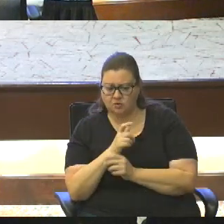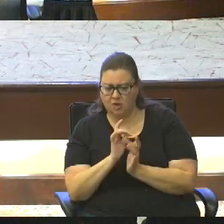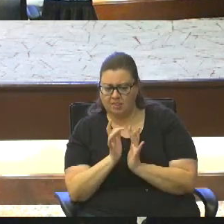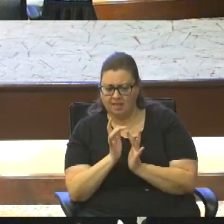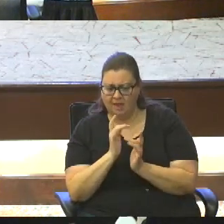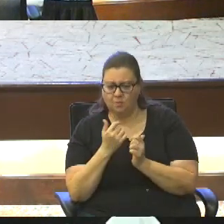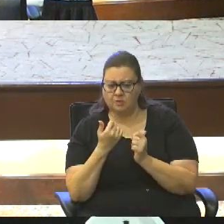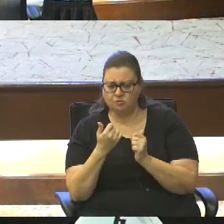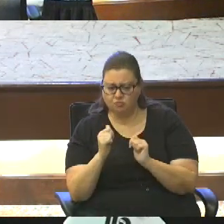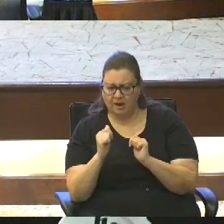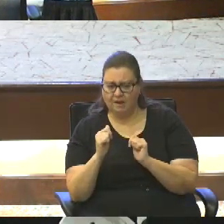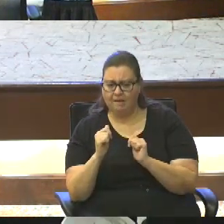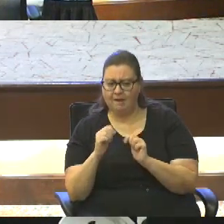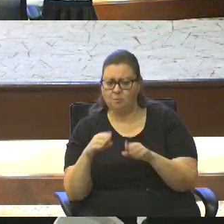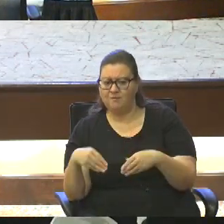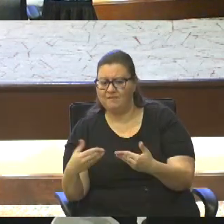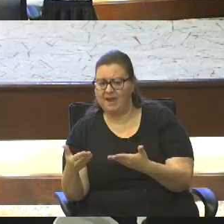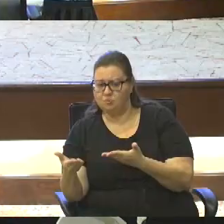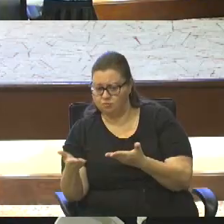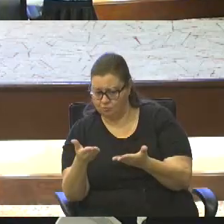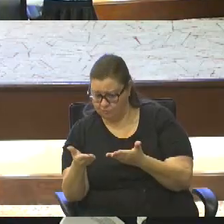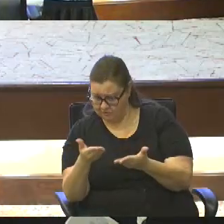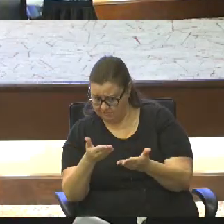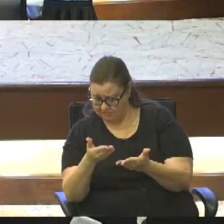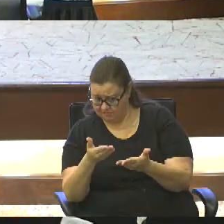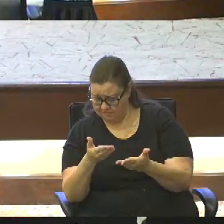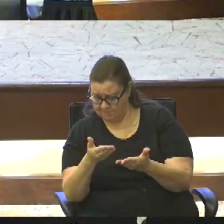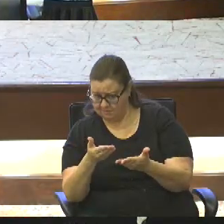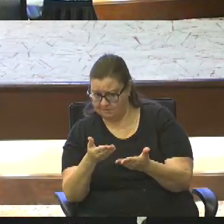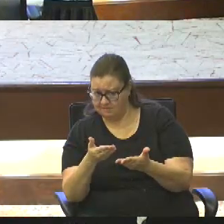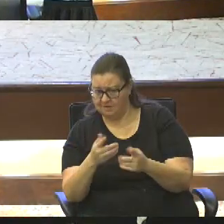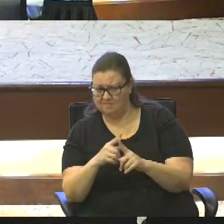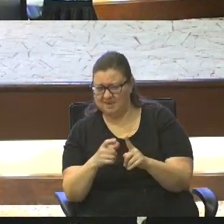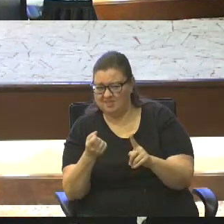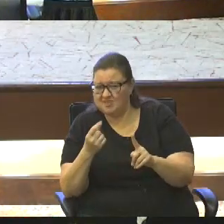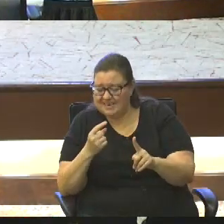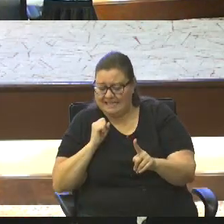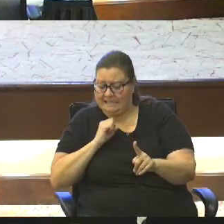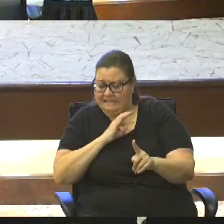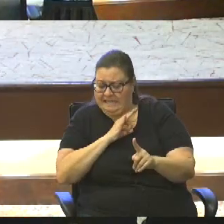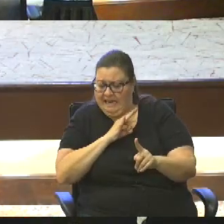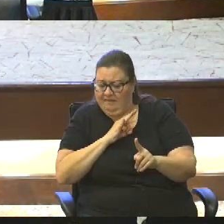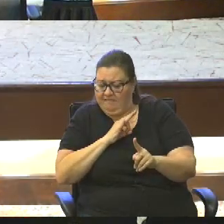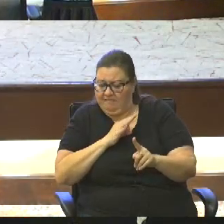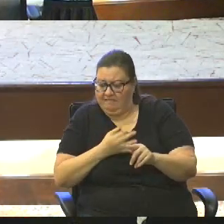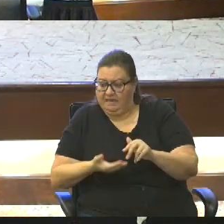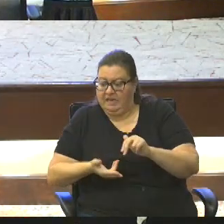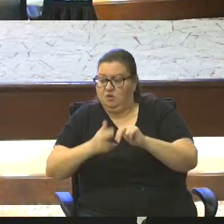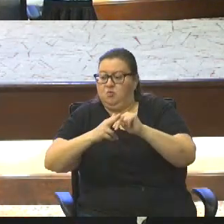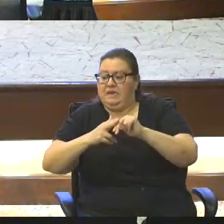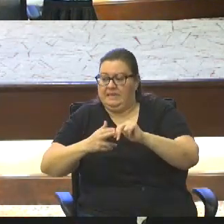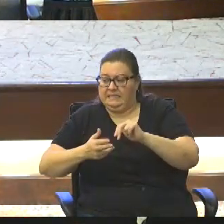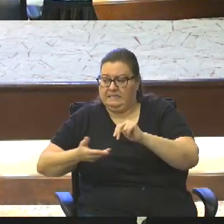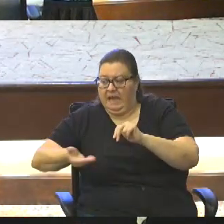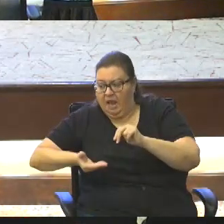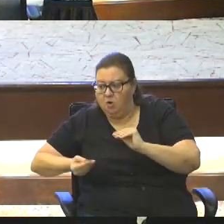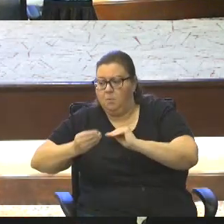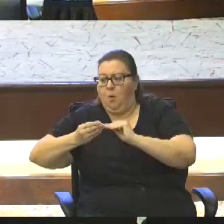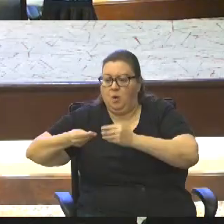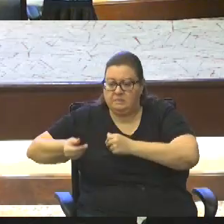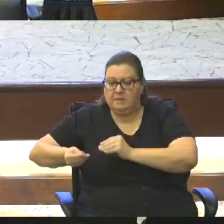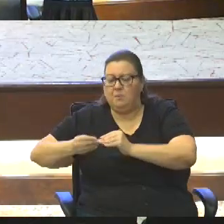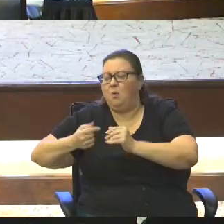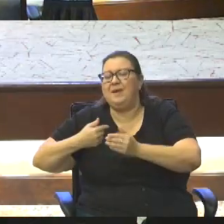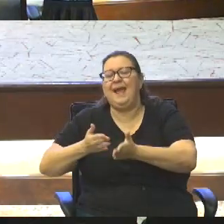and deliver services without increased subsidies, we're asking a lot of our